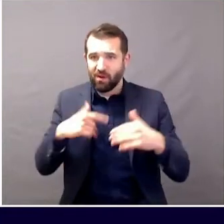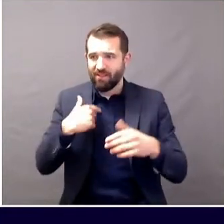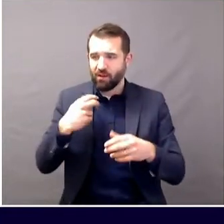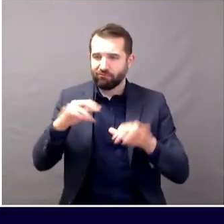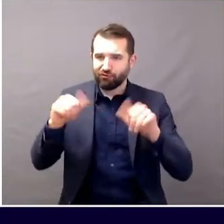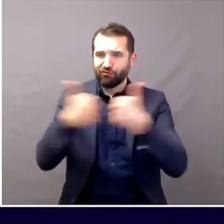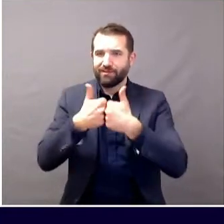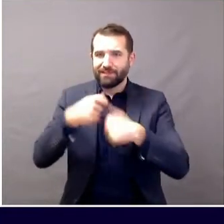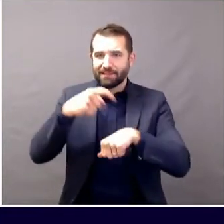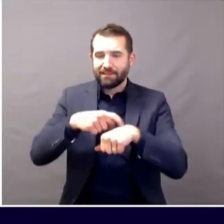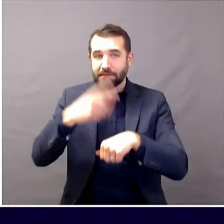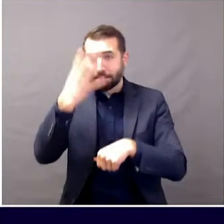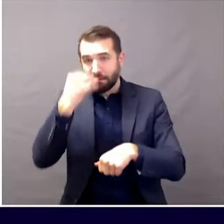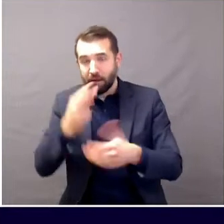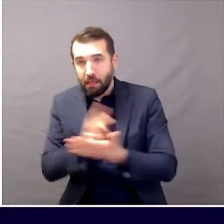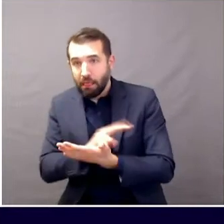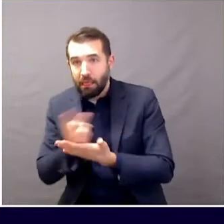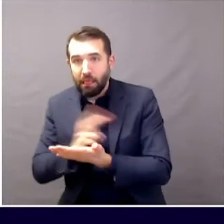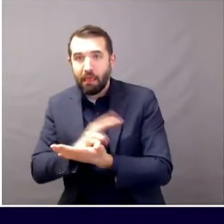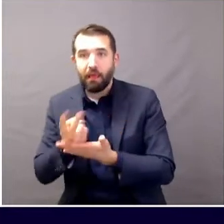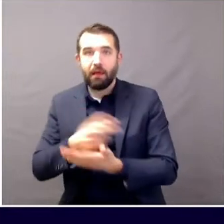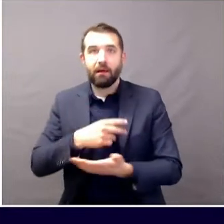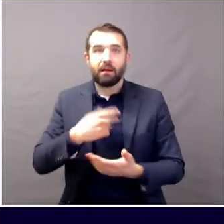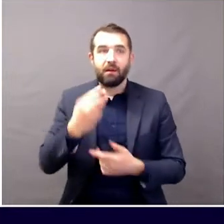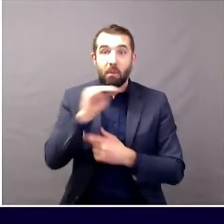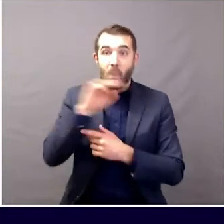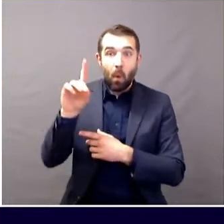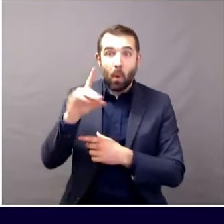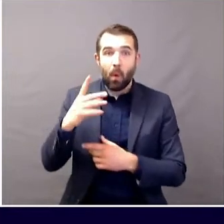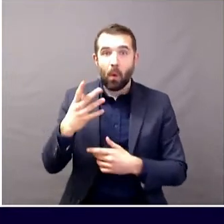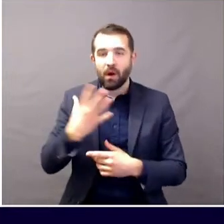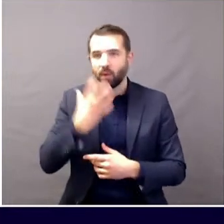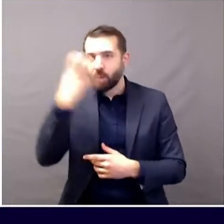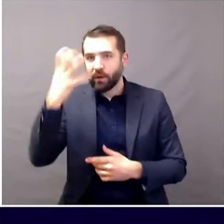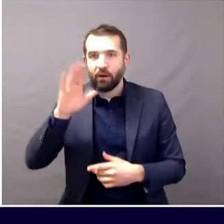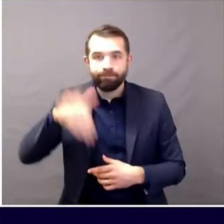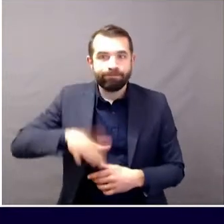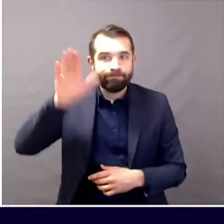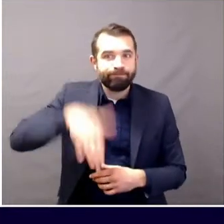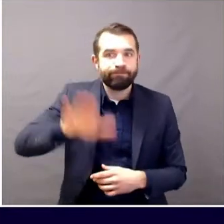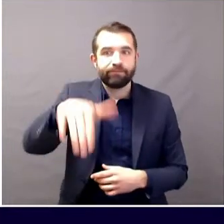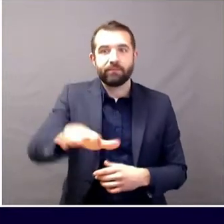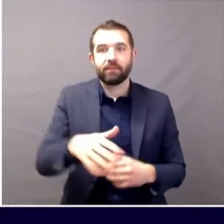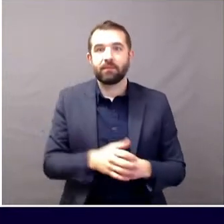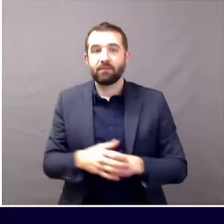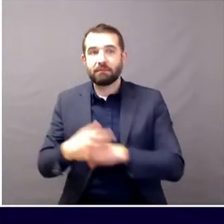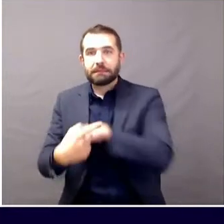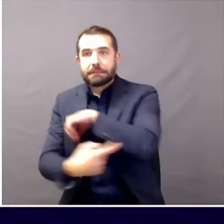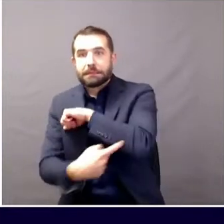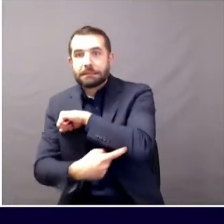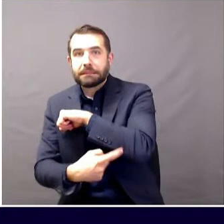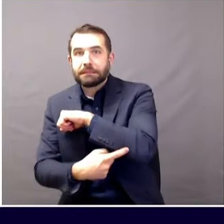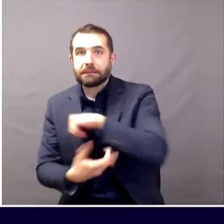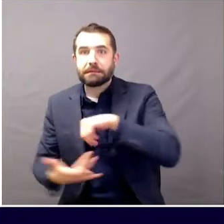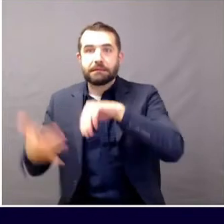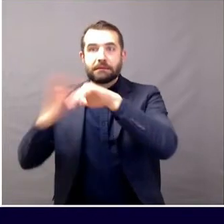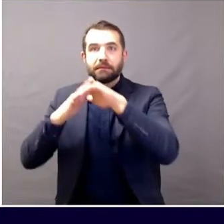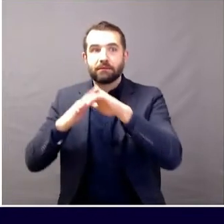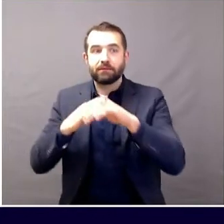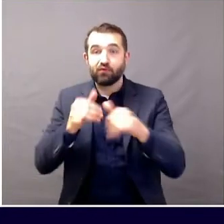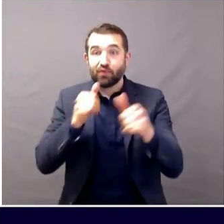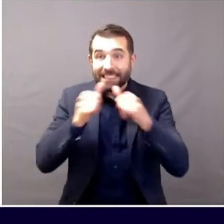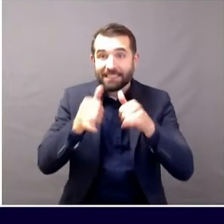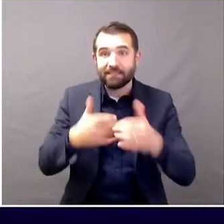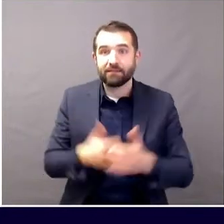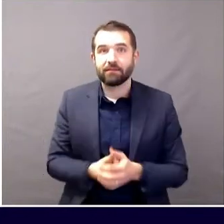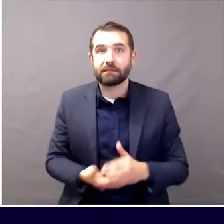poor mood, a tendency or temptation to increase alcohol consumption or use other substances.